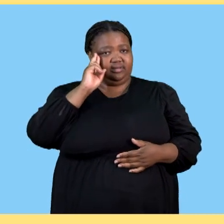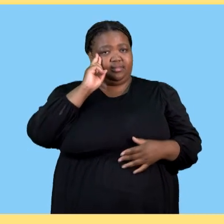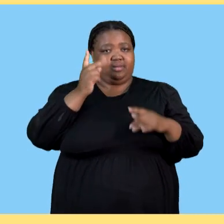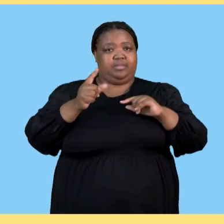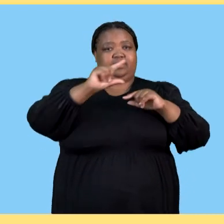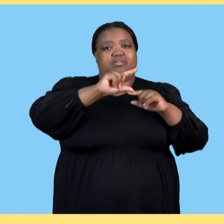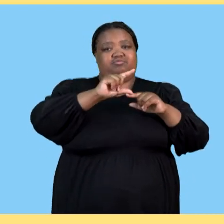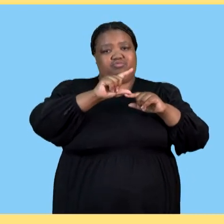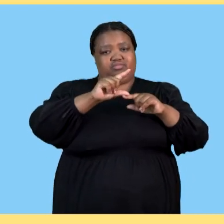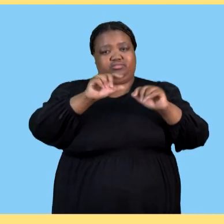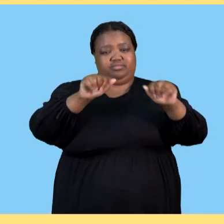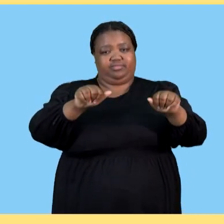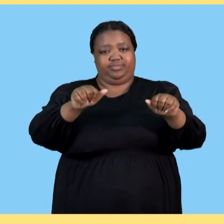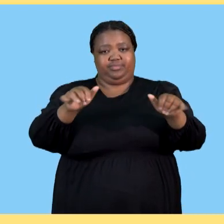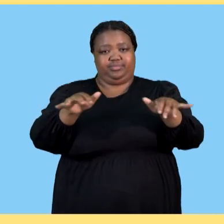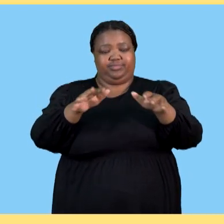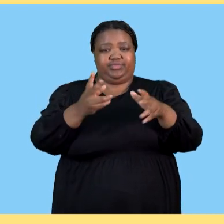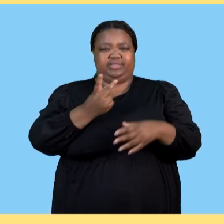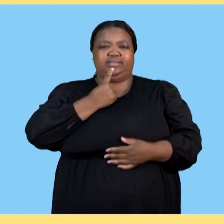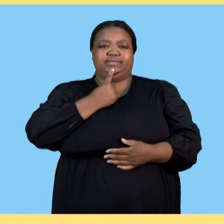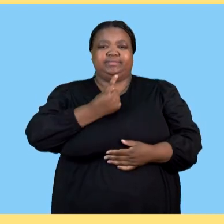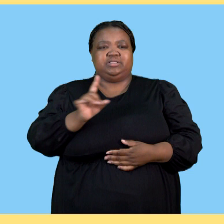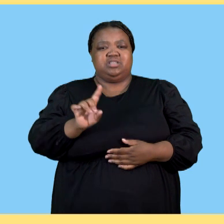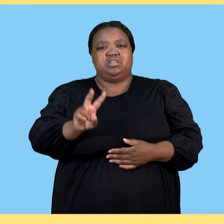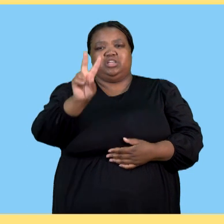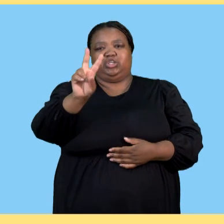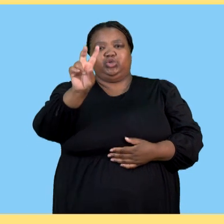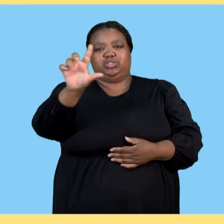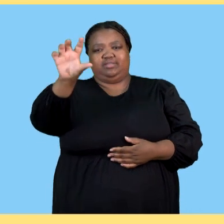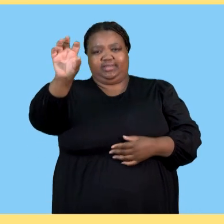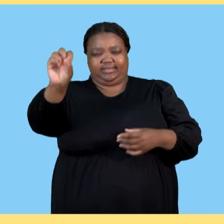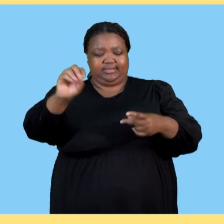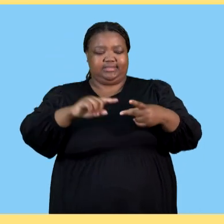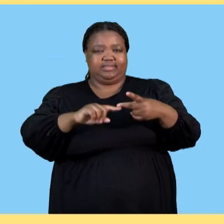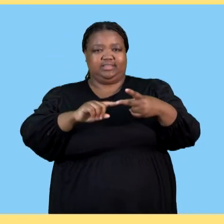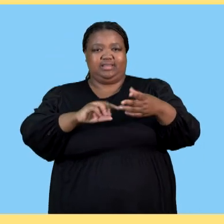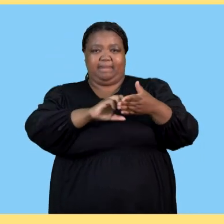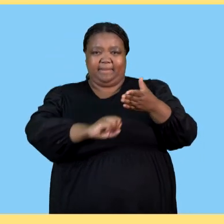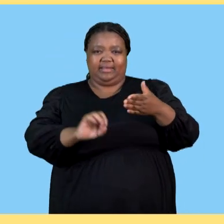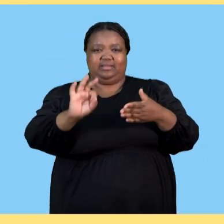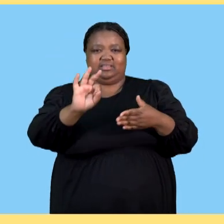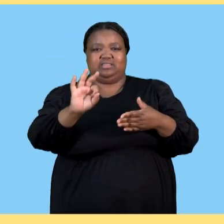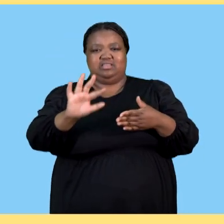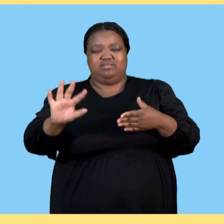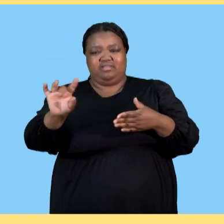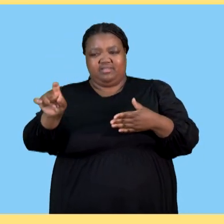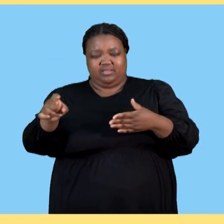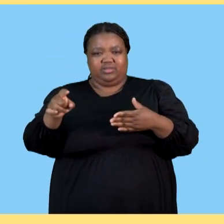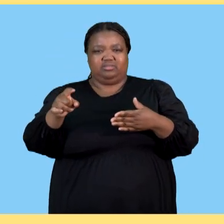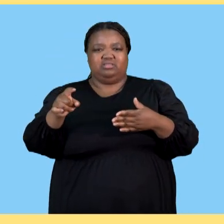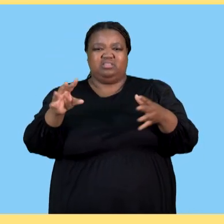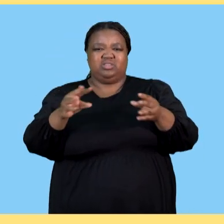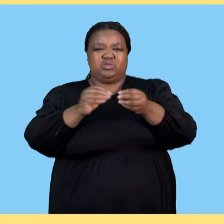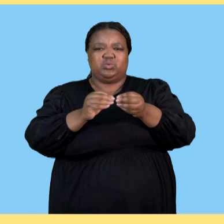And then the 50, remember, that was our interest. That is why if you come and say